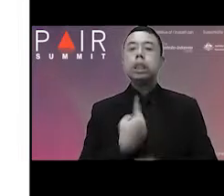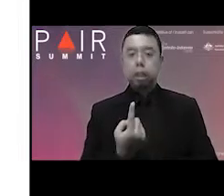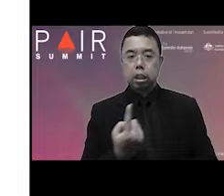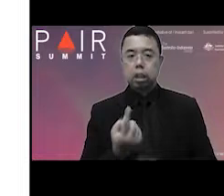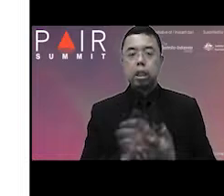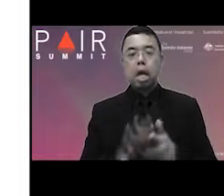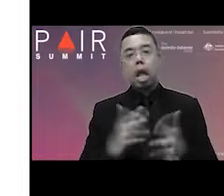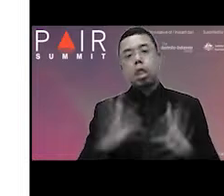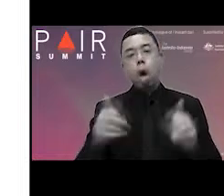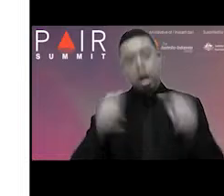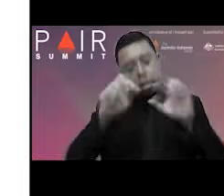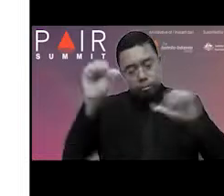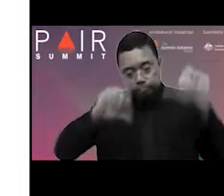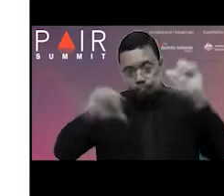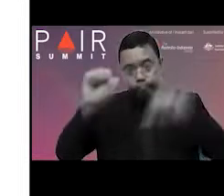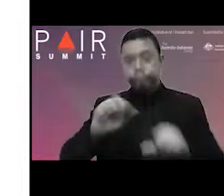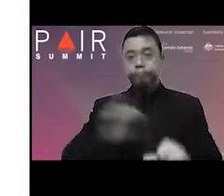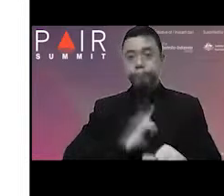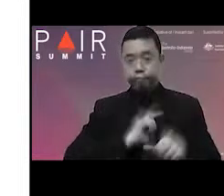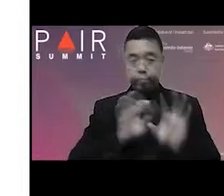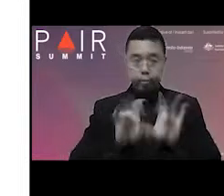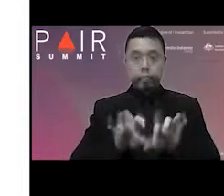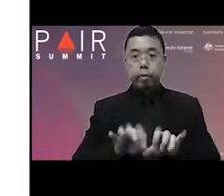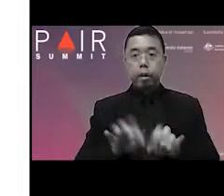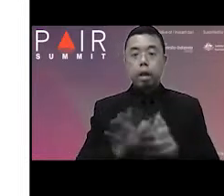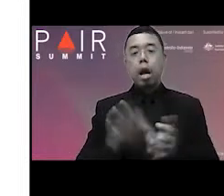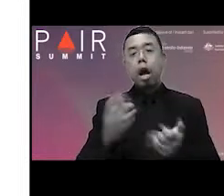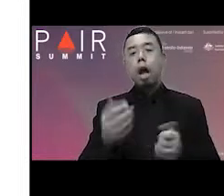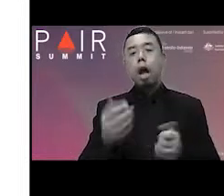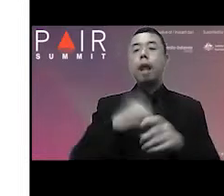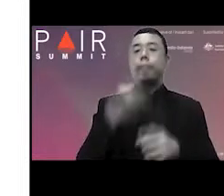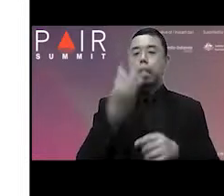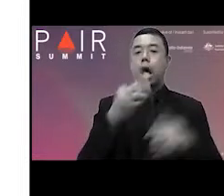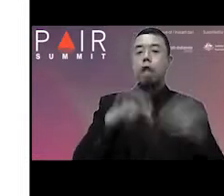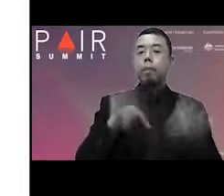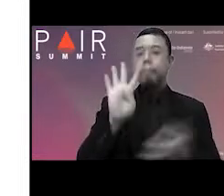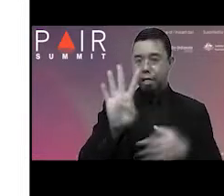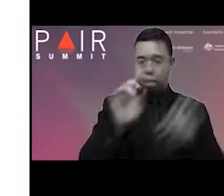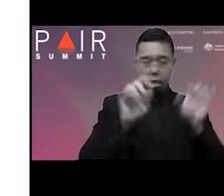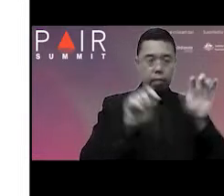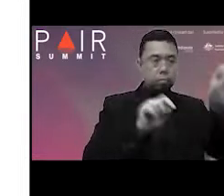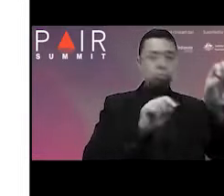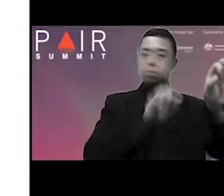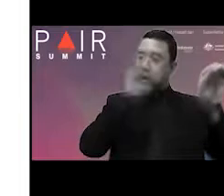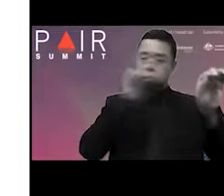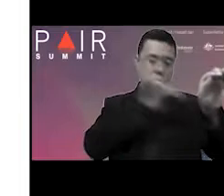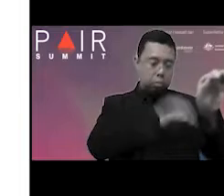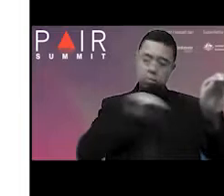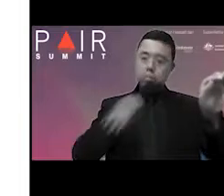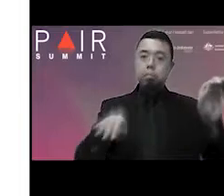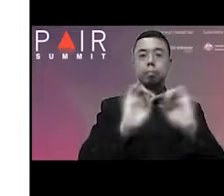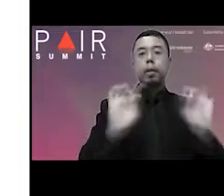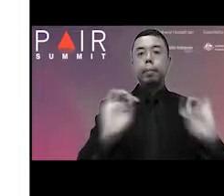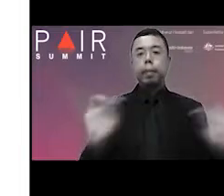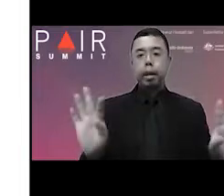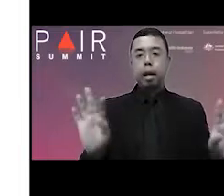3 to 4 different applications. Of course, this is repetitive and time-consuming and has potential